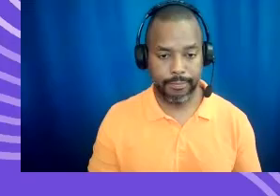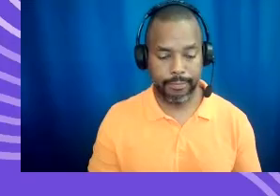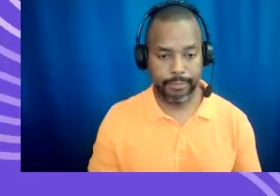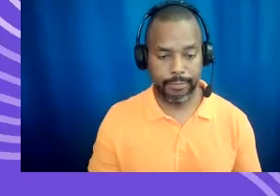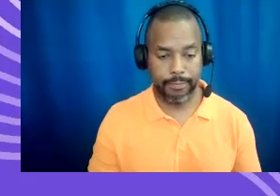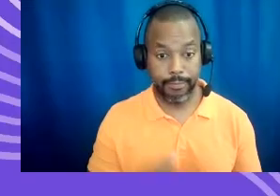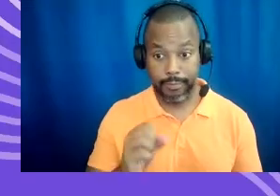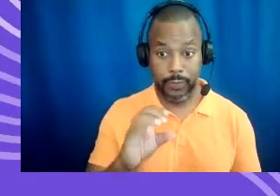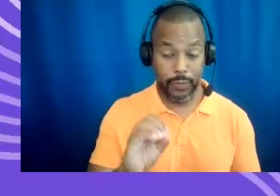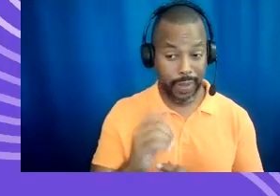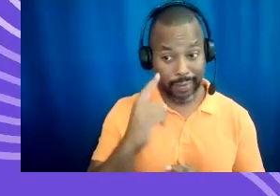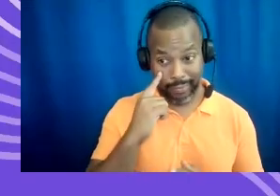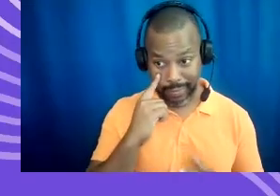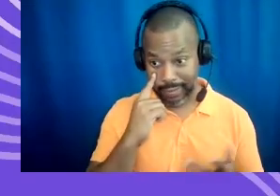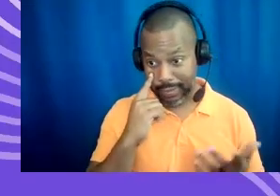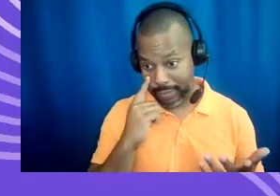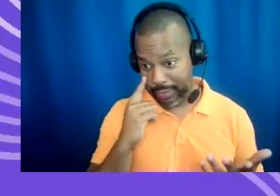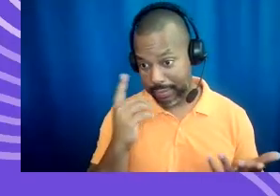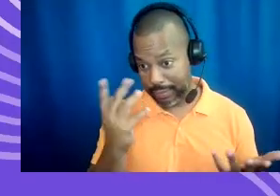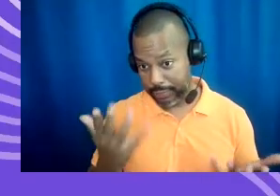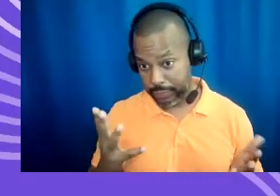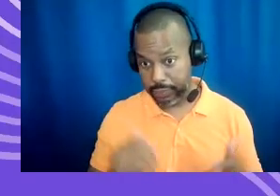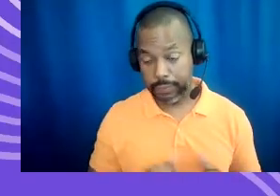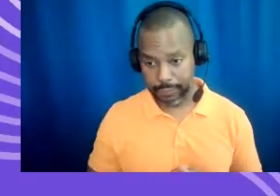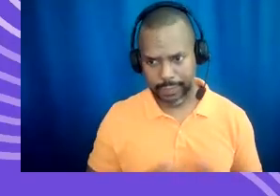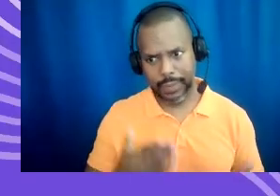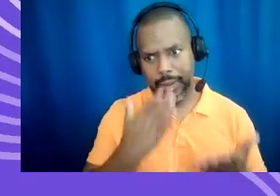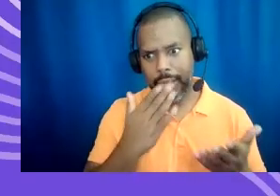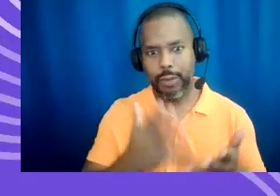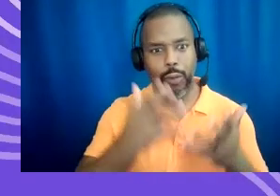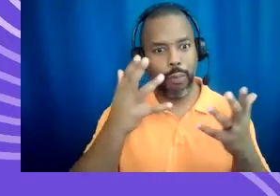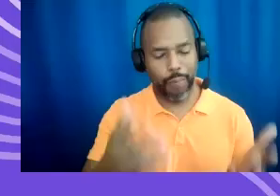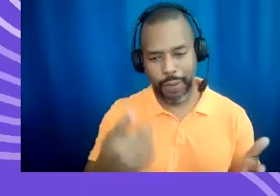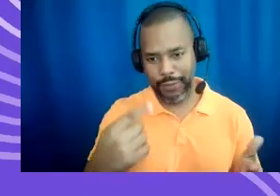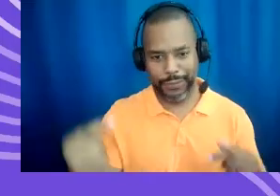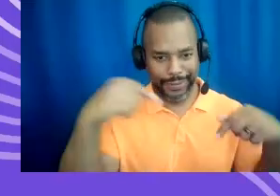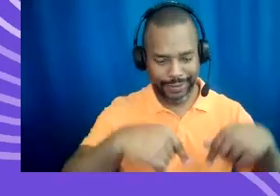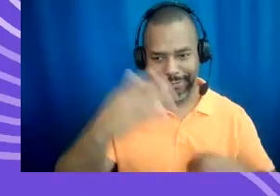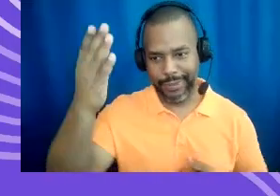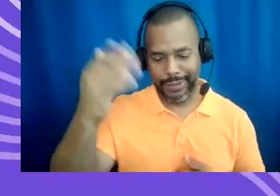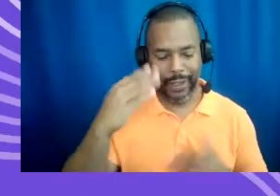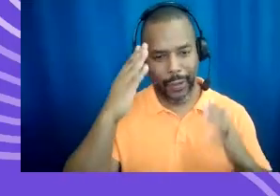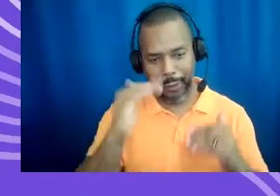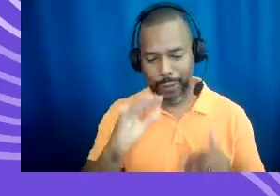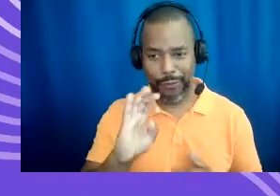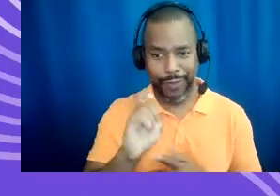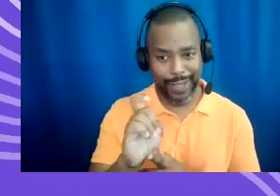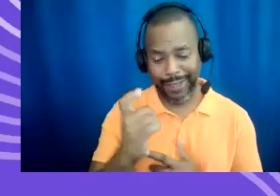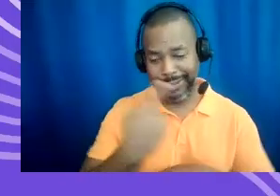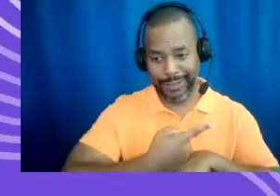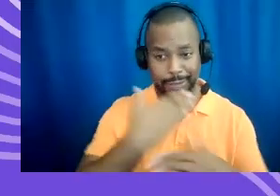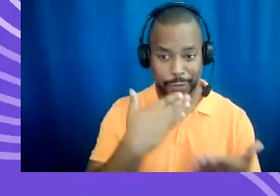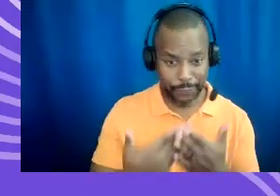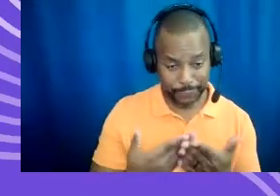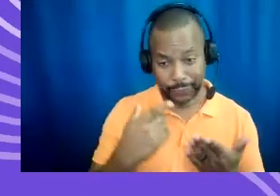So, okay, I think we're winding down. I thank you so much for being here for this presentation. I hope your flex day is going well and hopefully